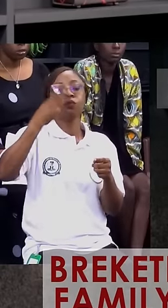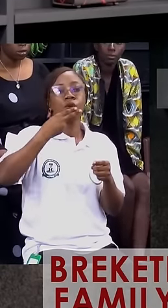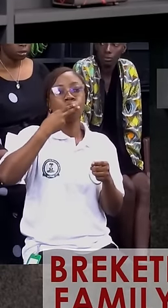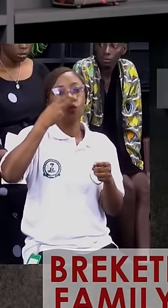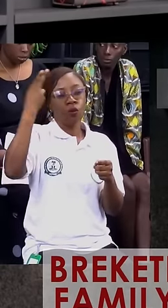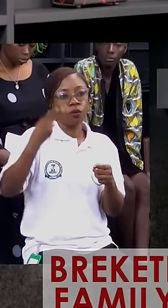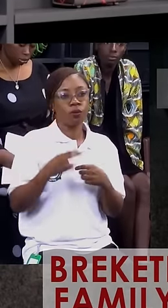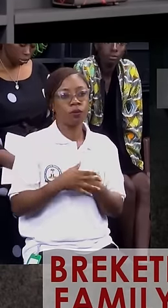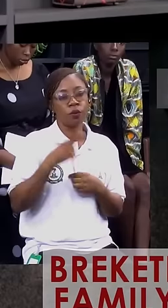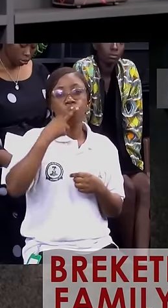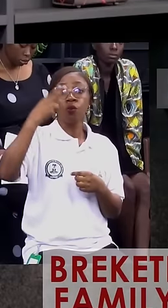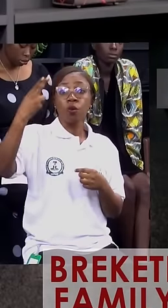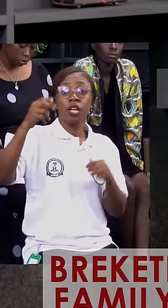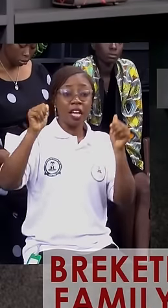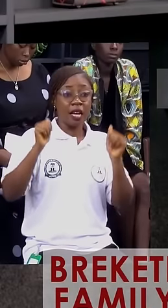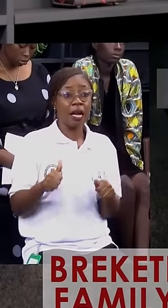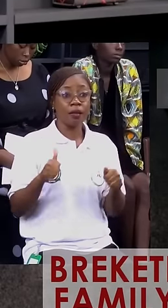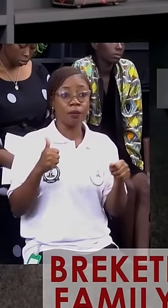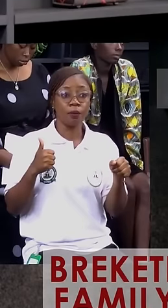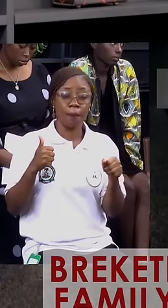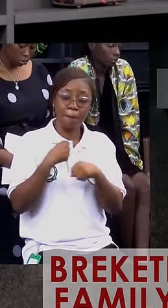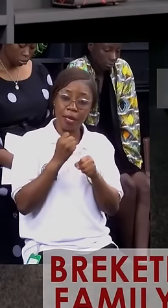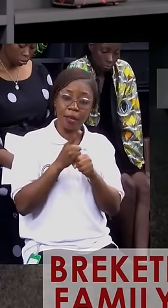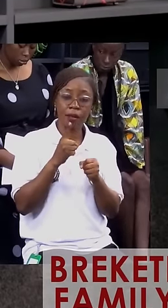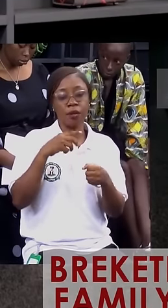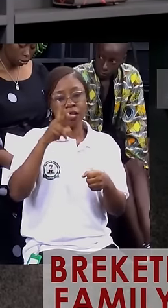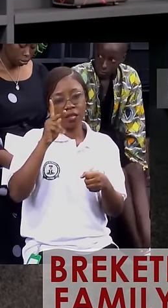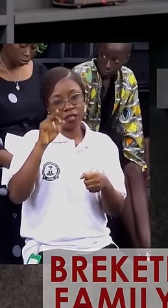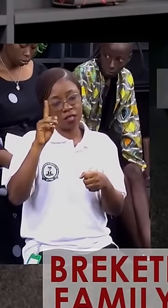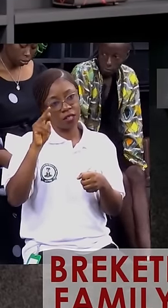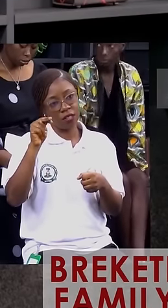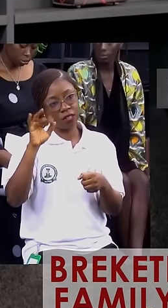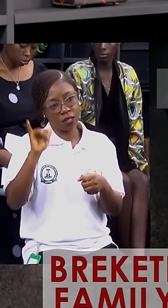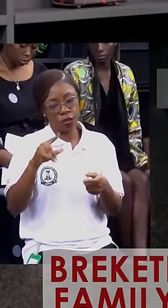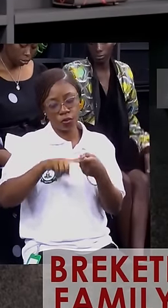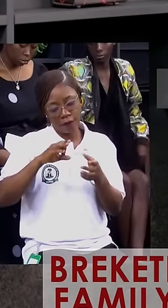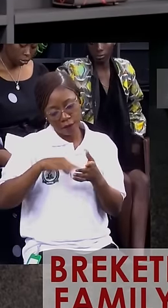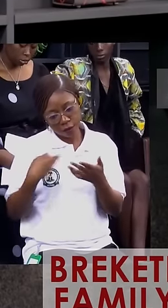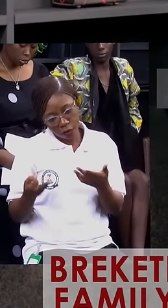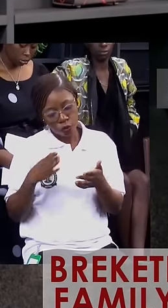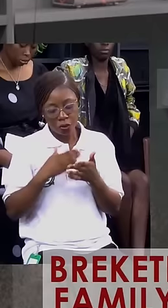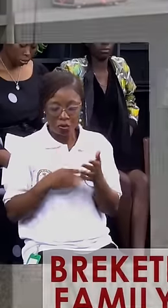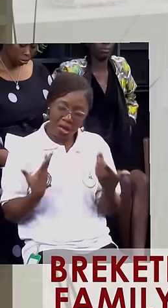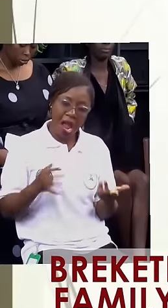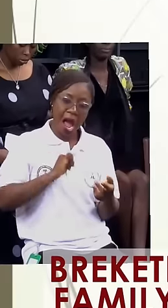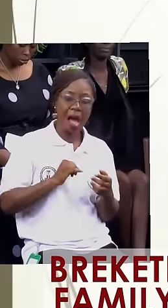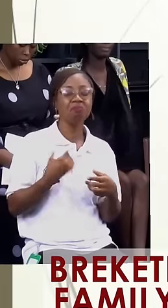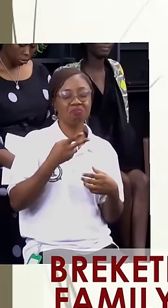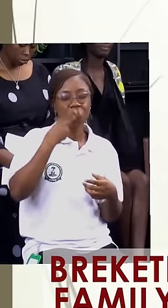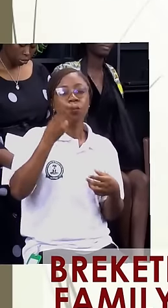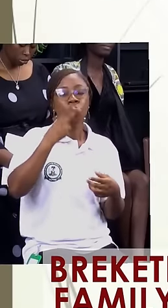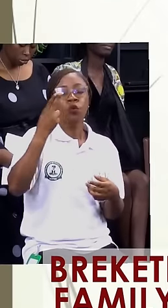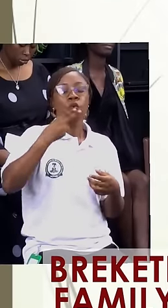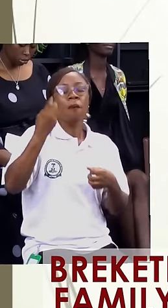smoking can push people into kidney failure. You say, "Well, not every." Some people say, "I've been smoking for many years. I